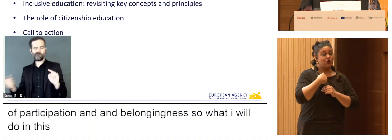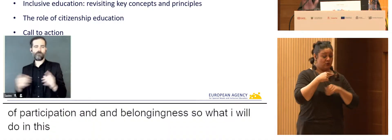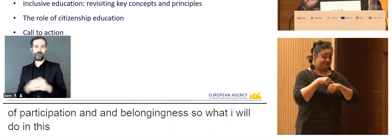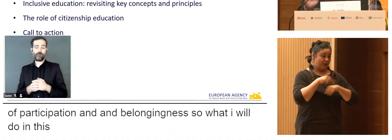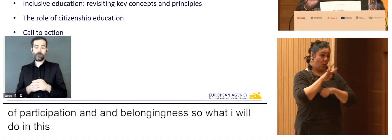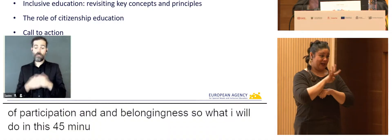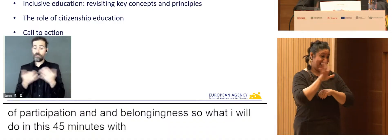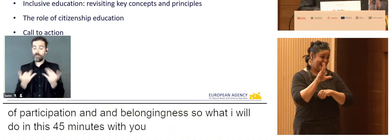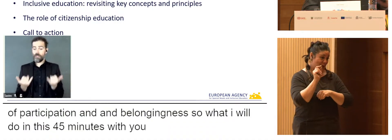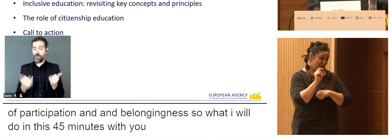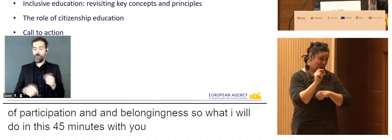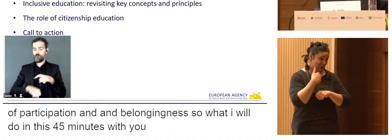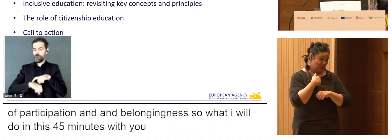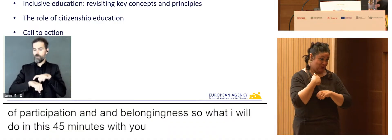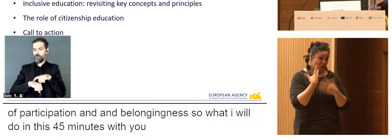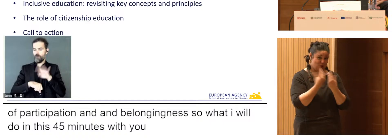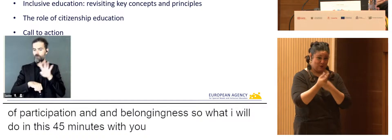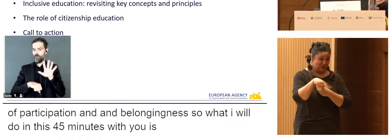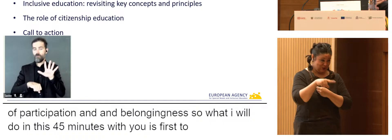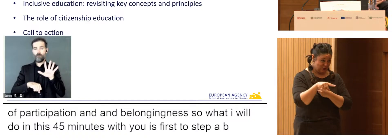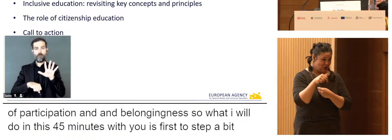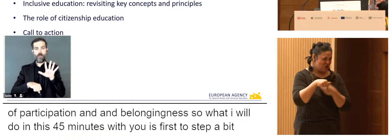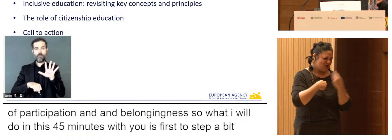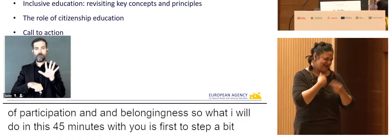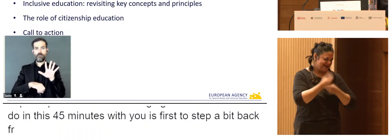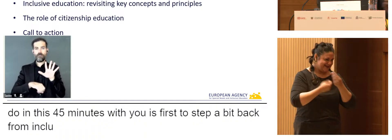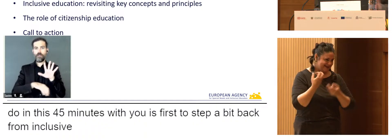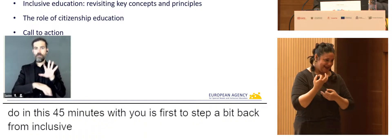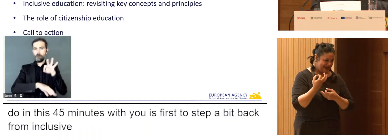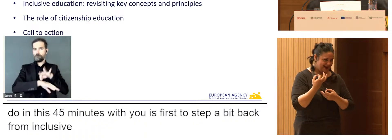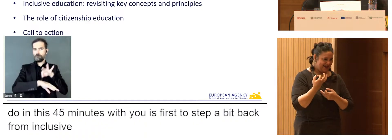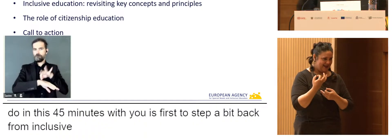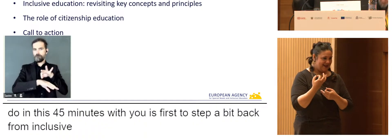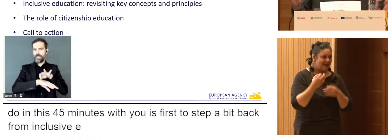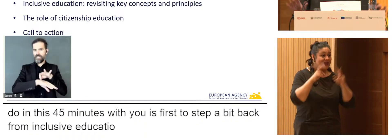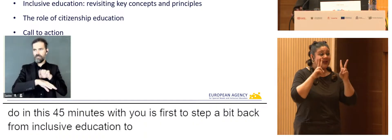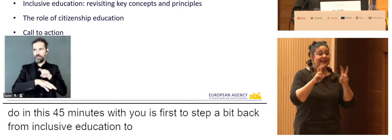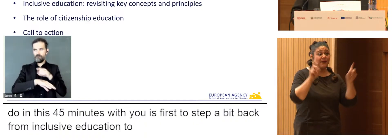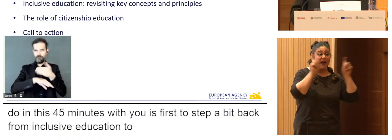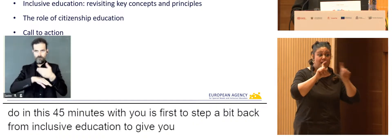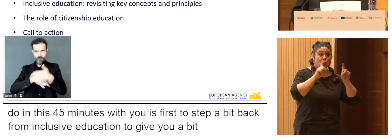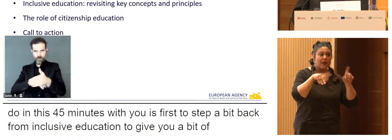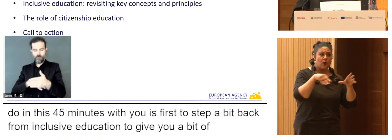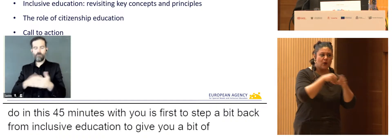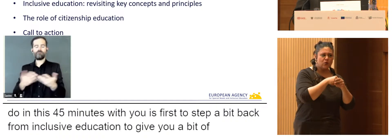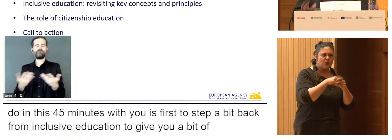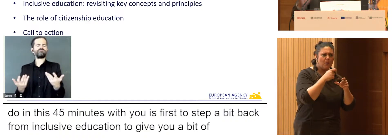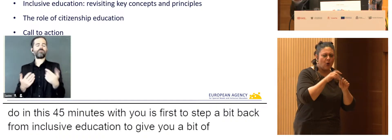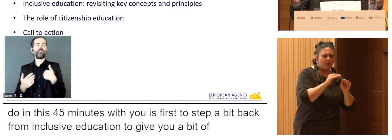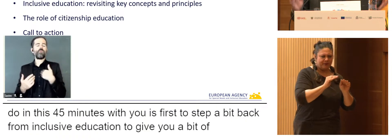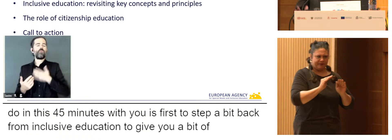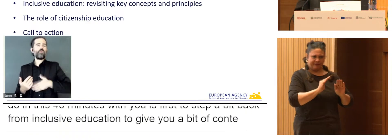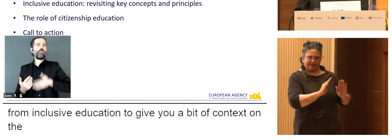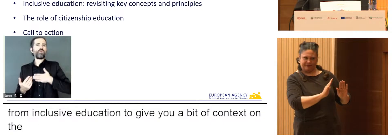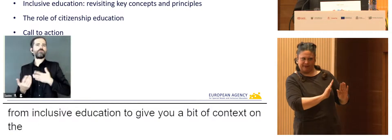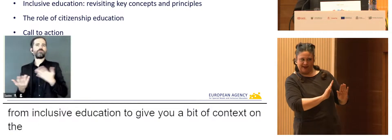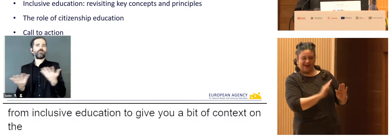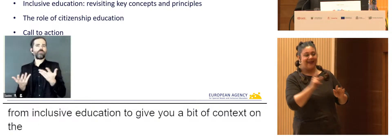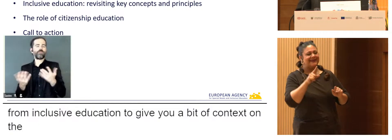you is first to step a bit back from inclusive education, to give you a bit of context on the global